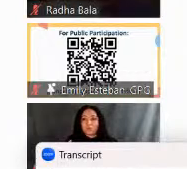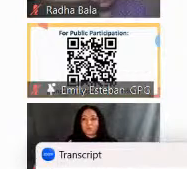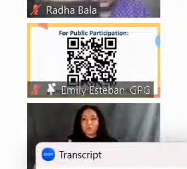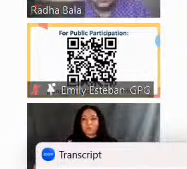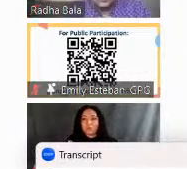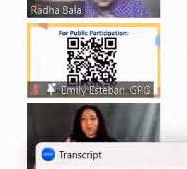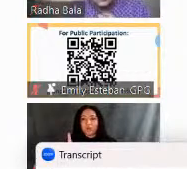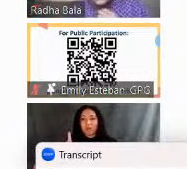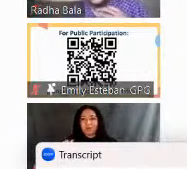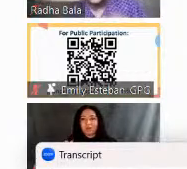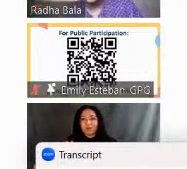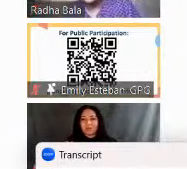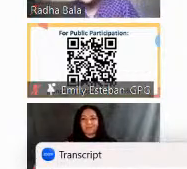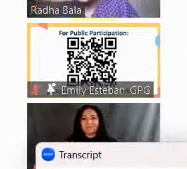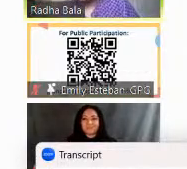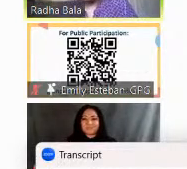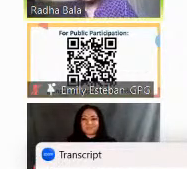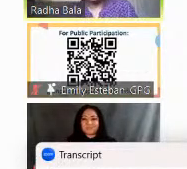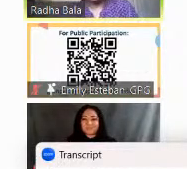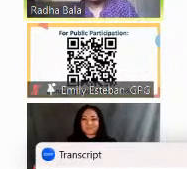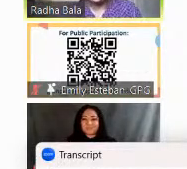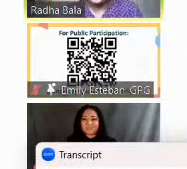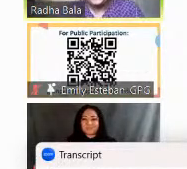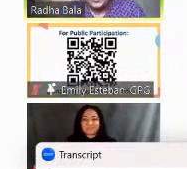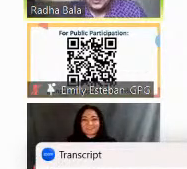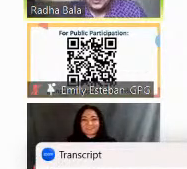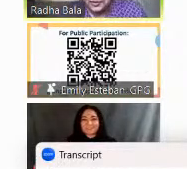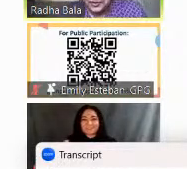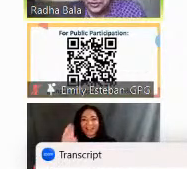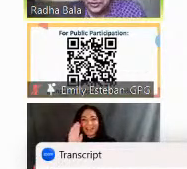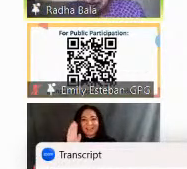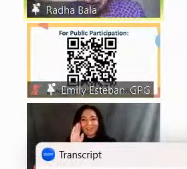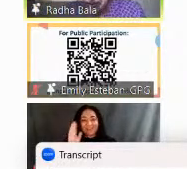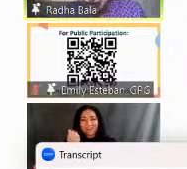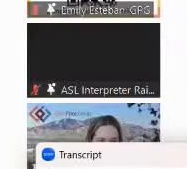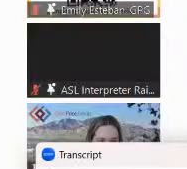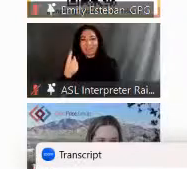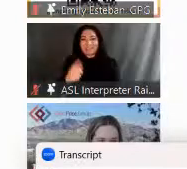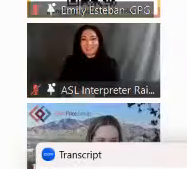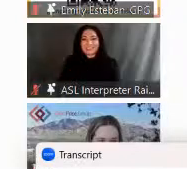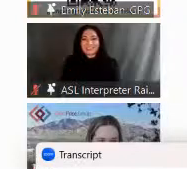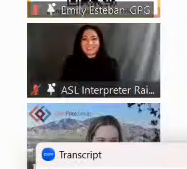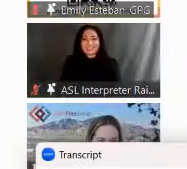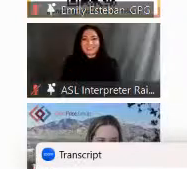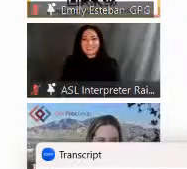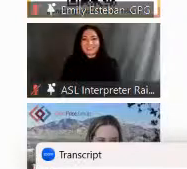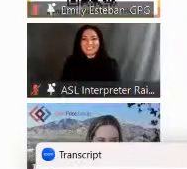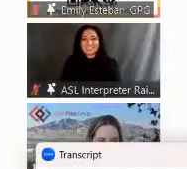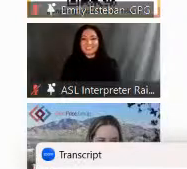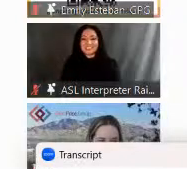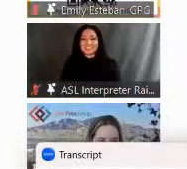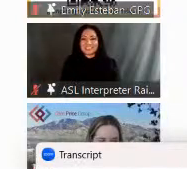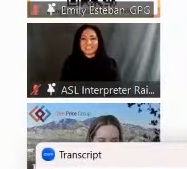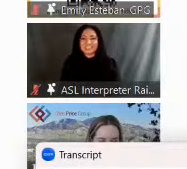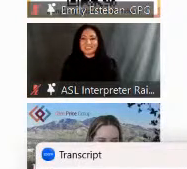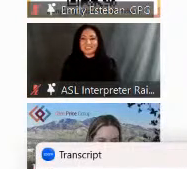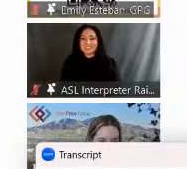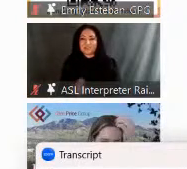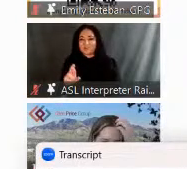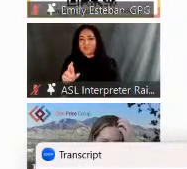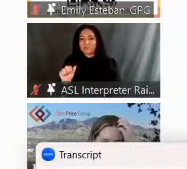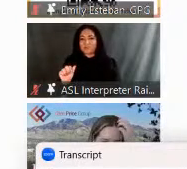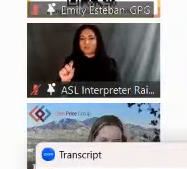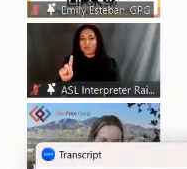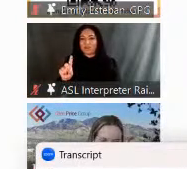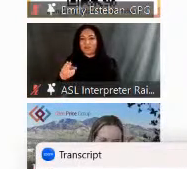Encourage you to turn your video on, please. Thanks. Yeah. Hi, everybody. Let me lower my hand. There we go. Hi,